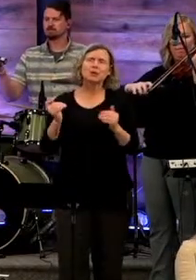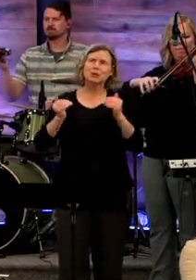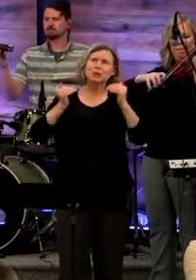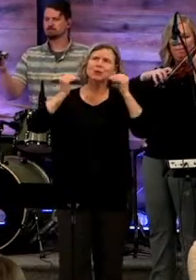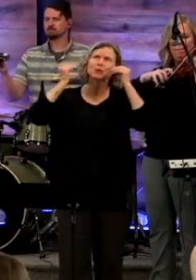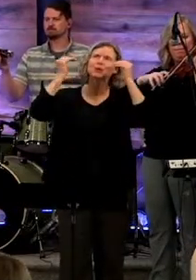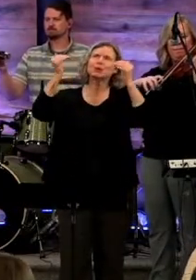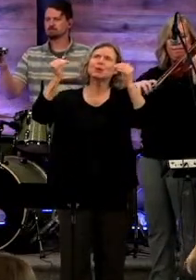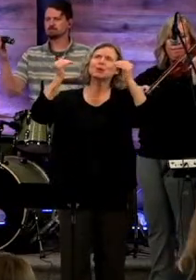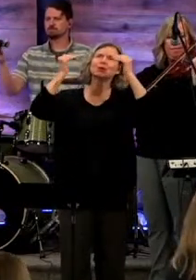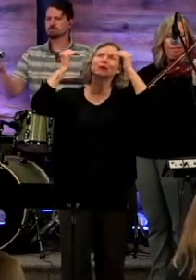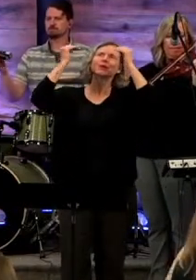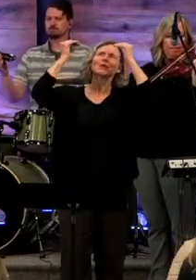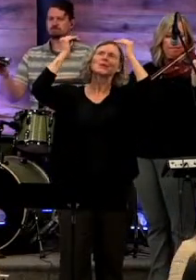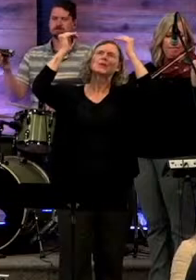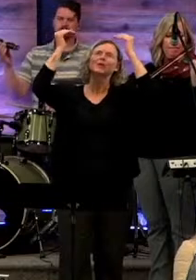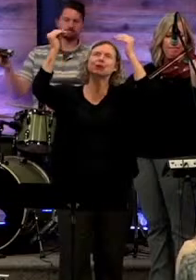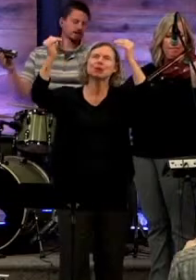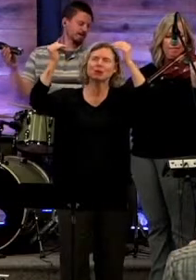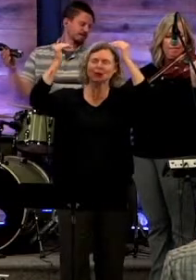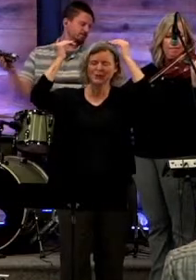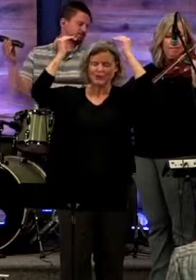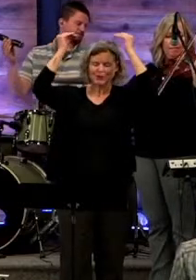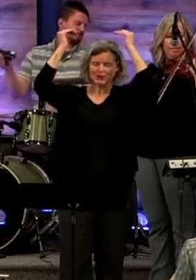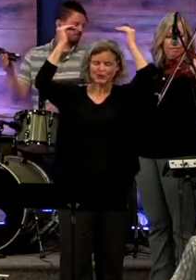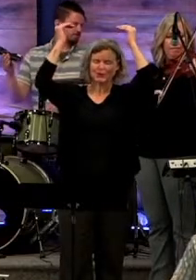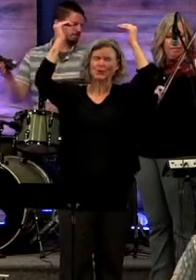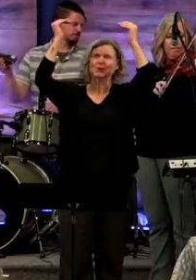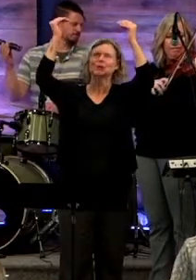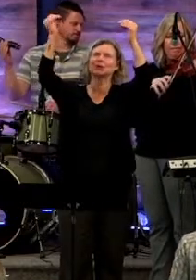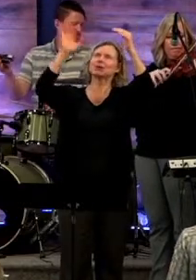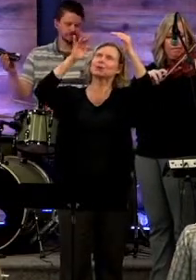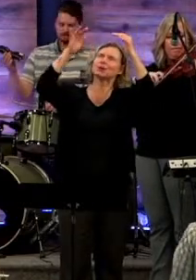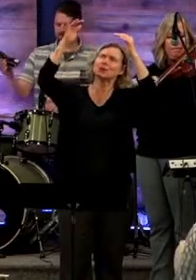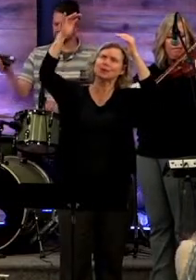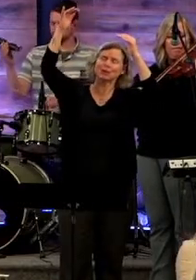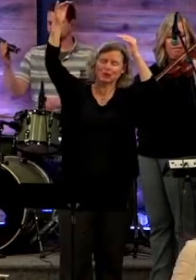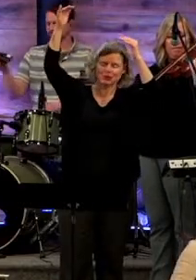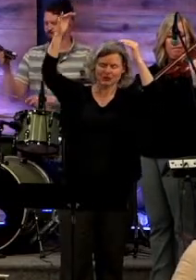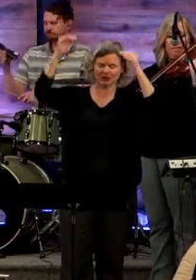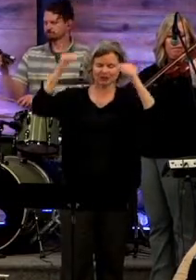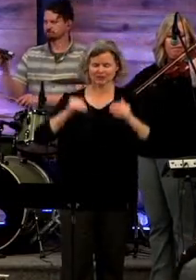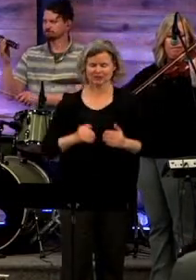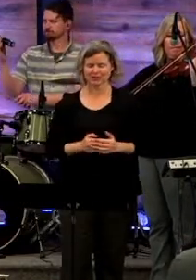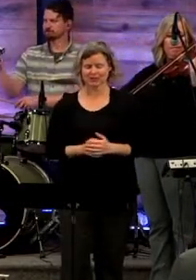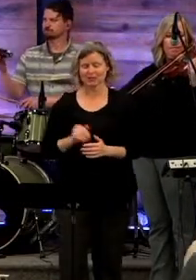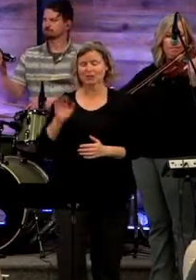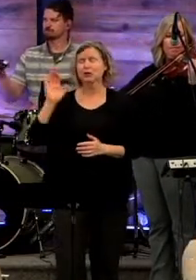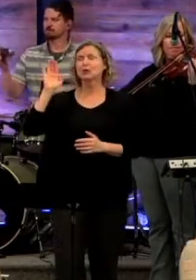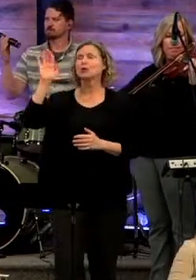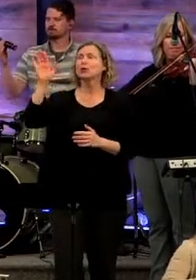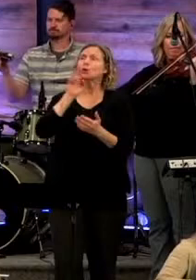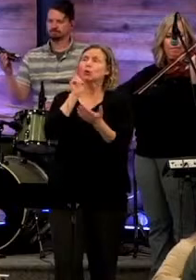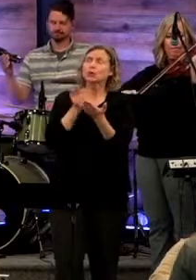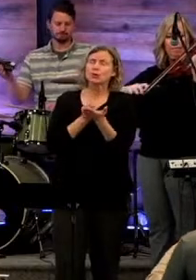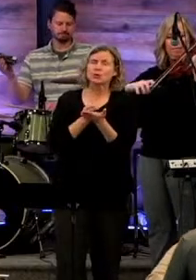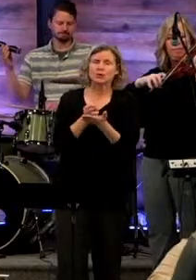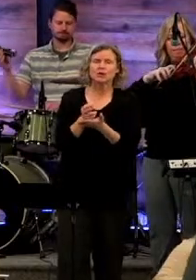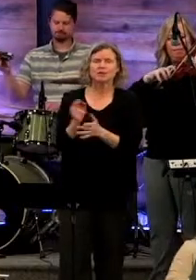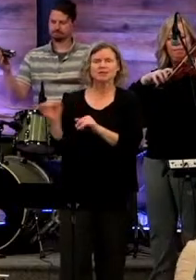reach. Your truth, a fount of perfect wisdom.